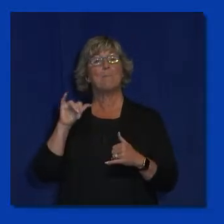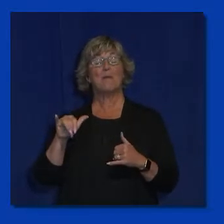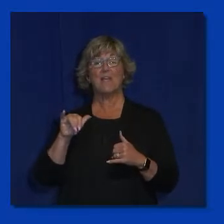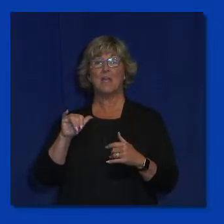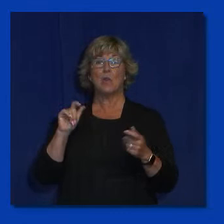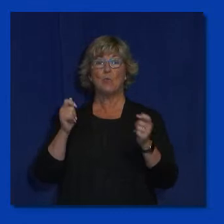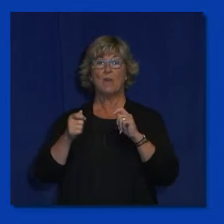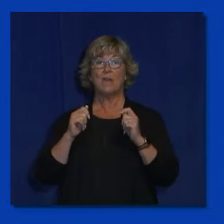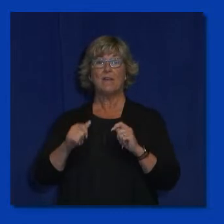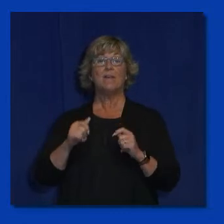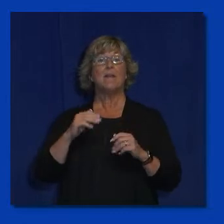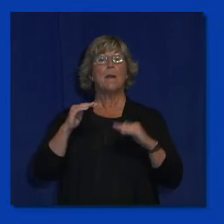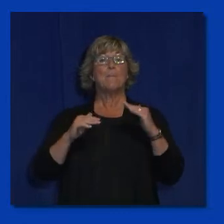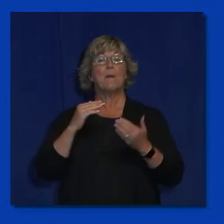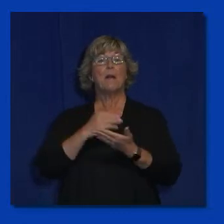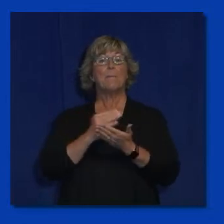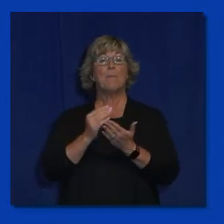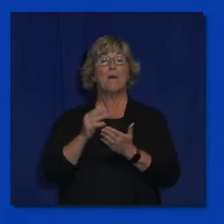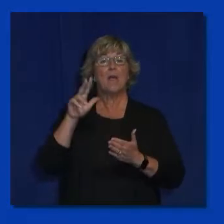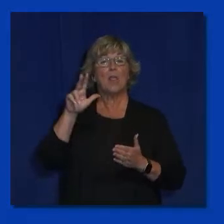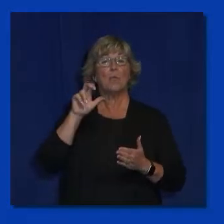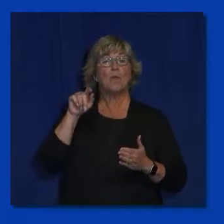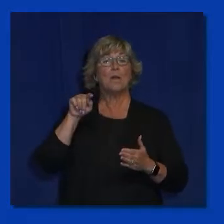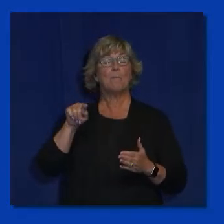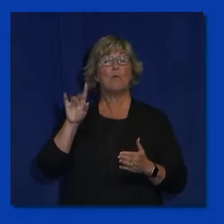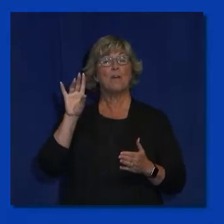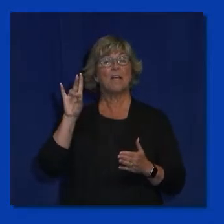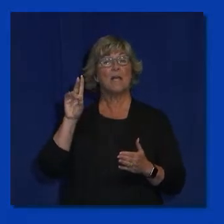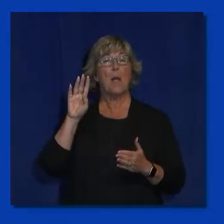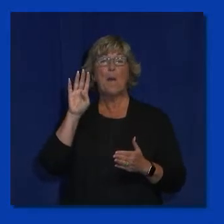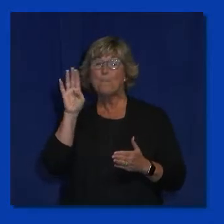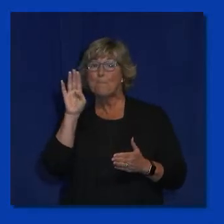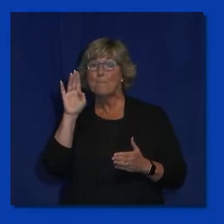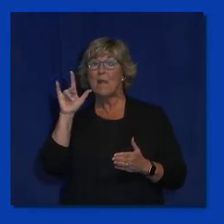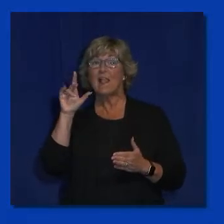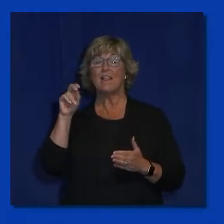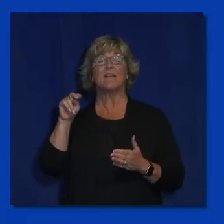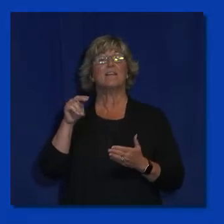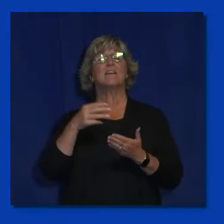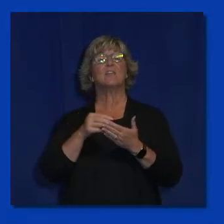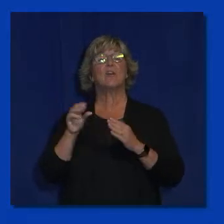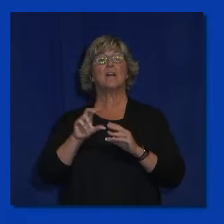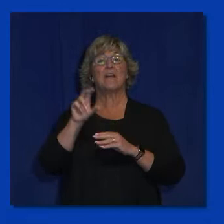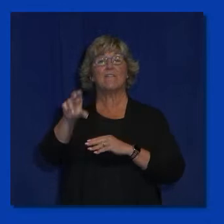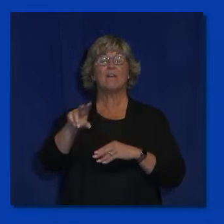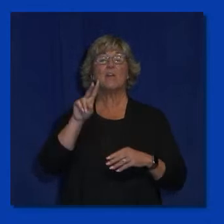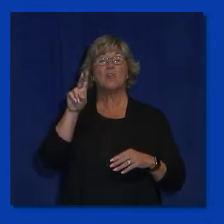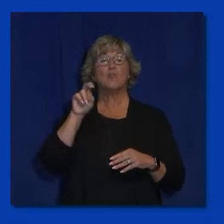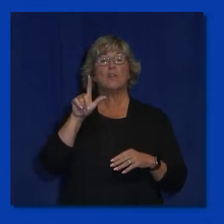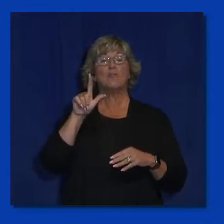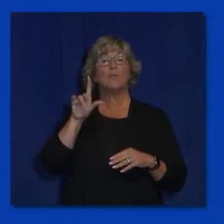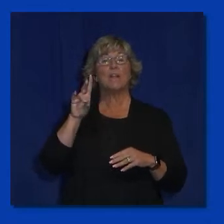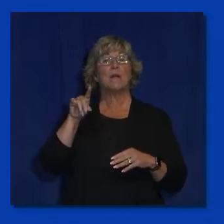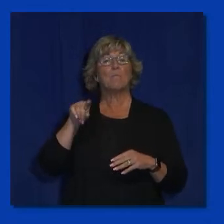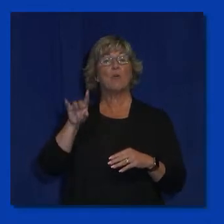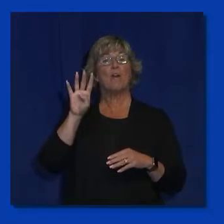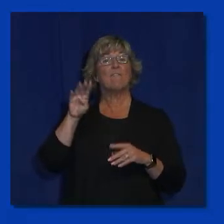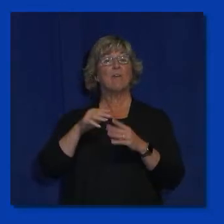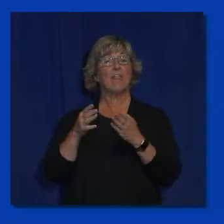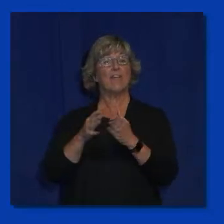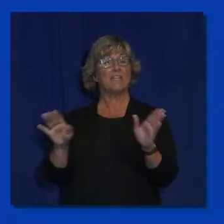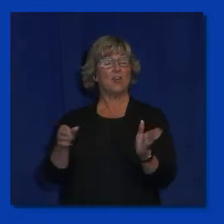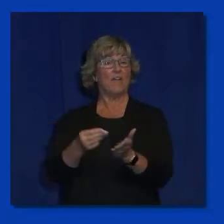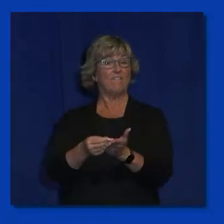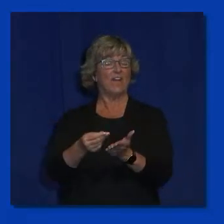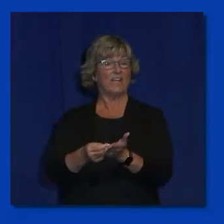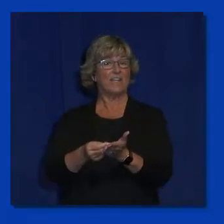budget includes a $300.7 billion investment, 227.4 in the general fund.